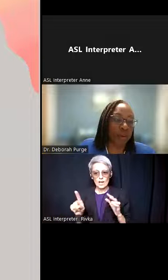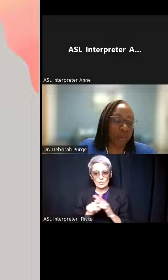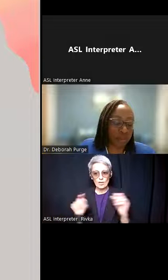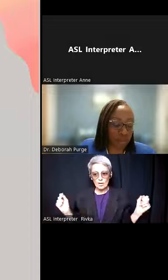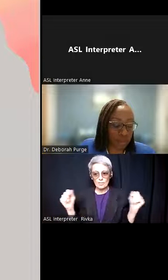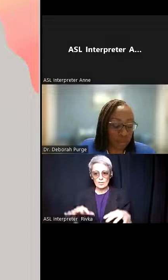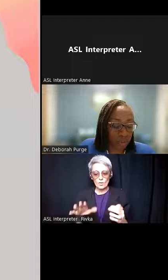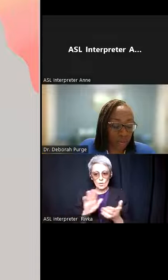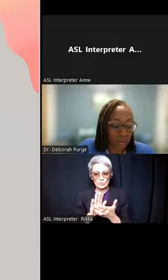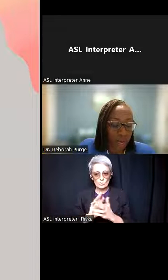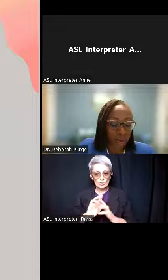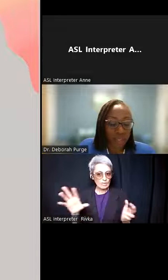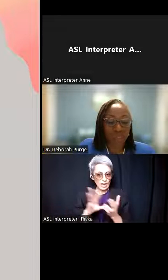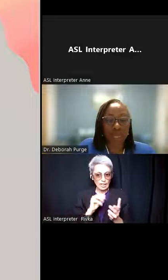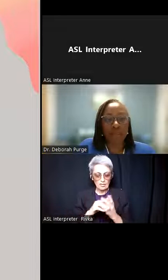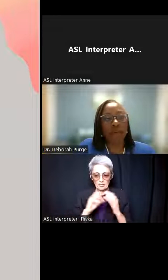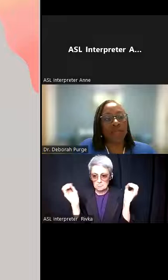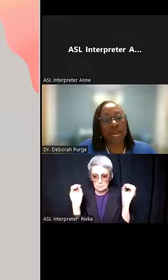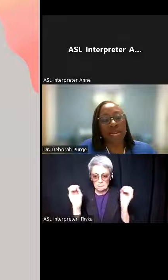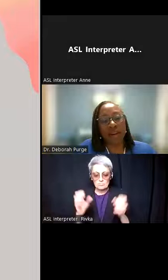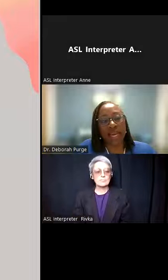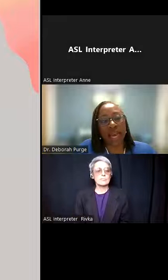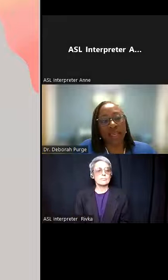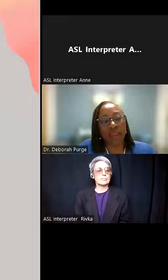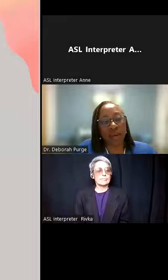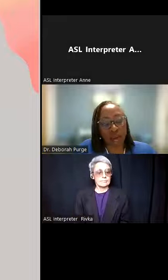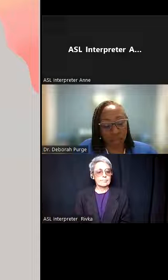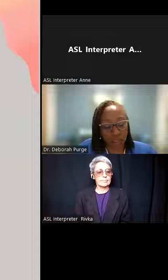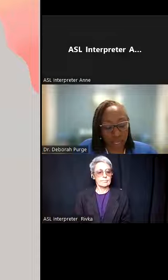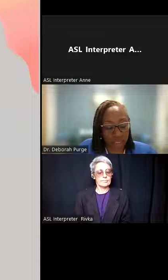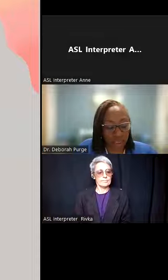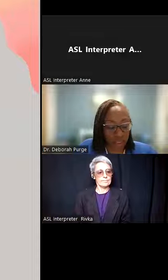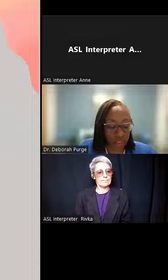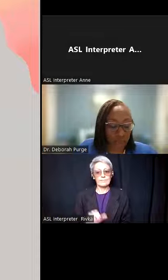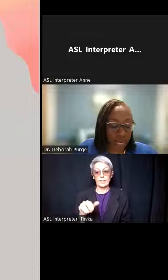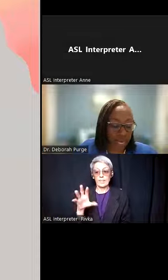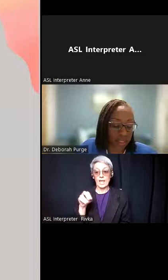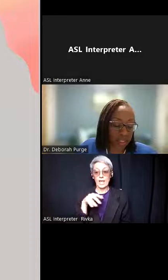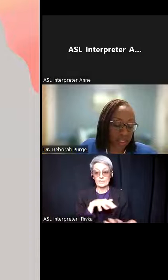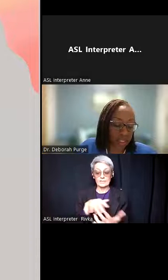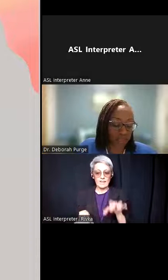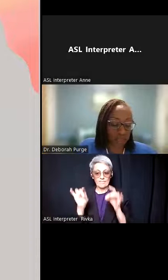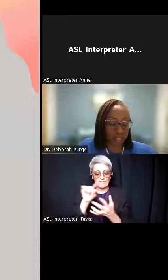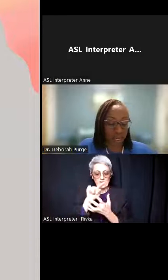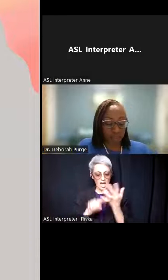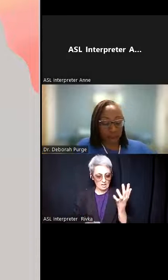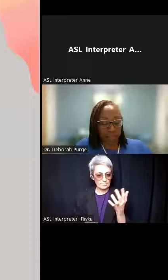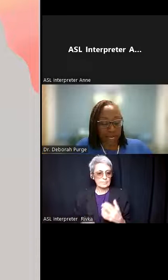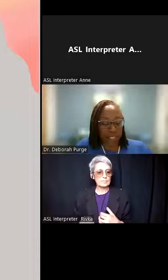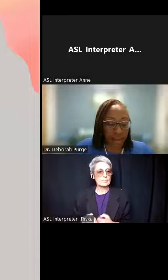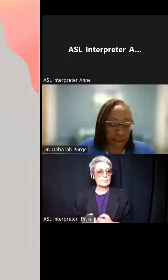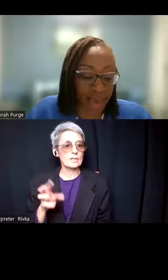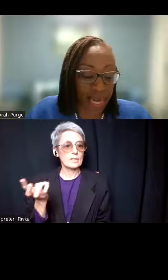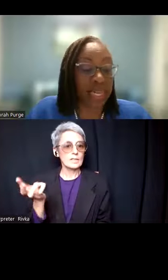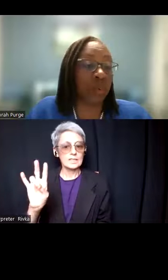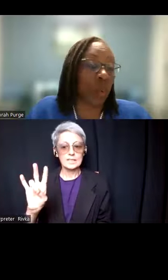to learn. Some of the important findings of the ACE studies show that 67% of the